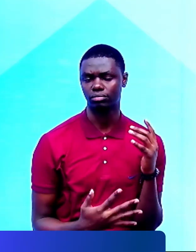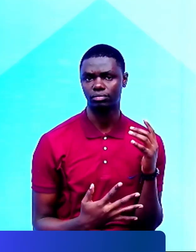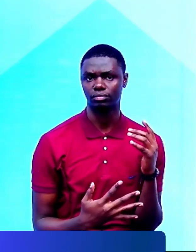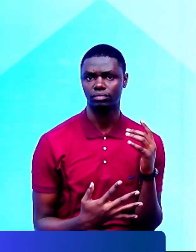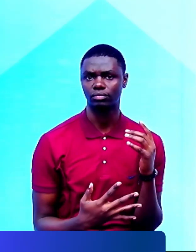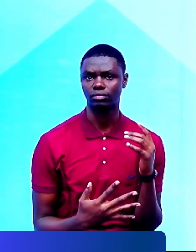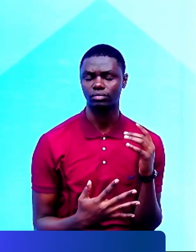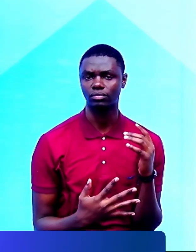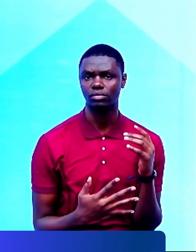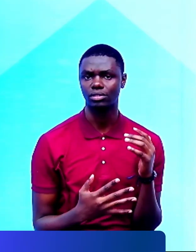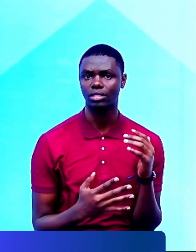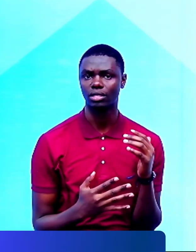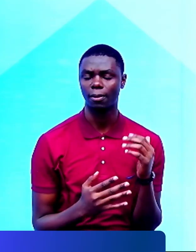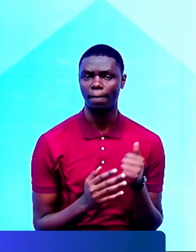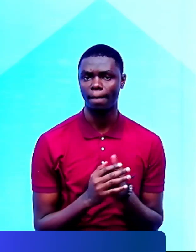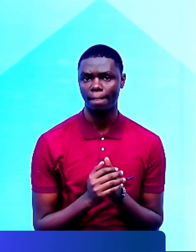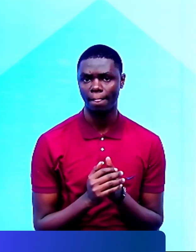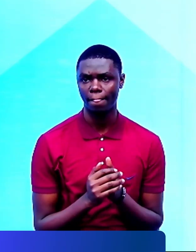to give